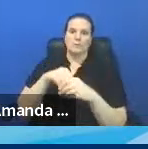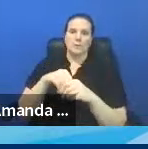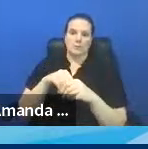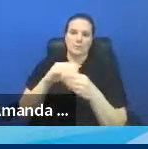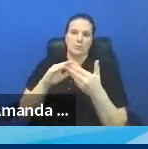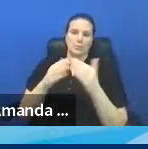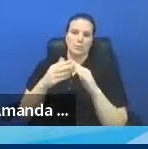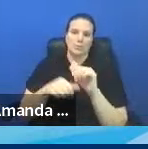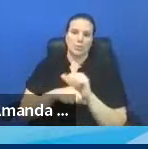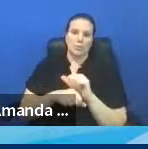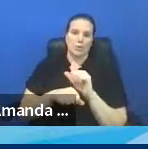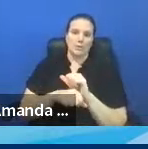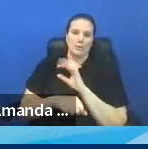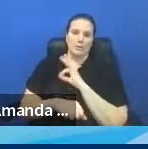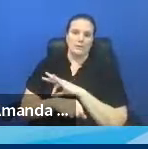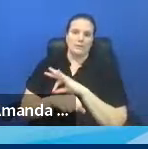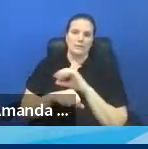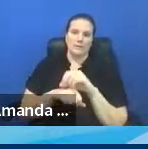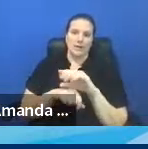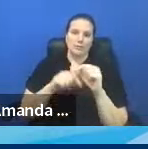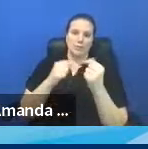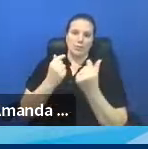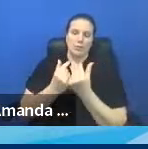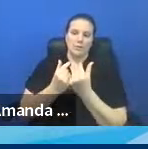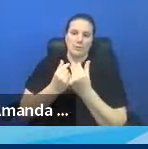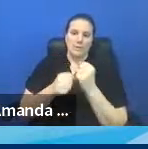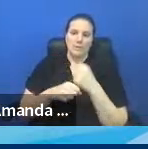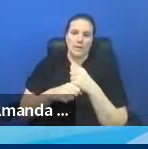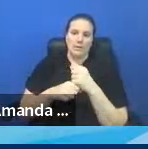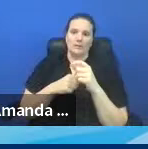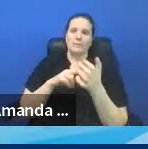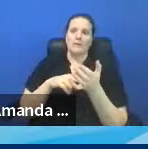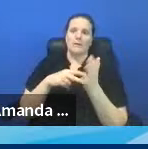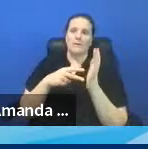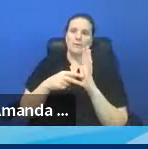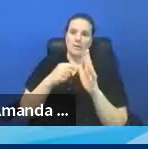of the Community Benefits Advisory Group to create a meaningful impact?